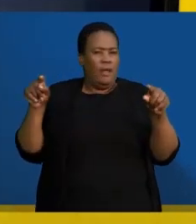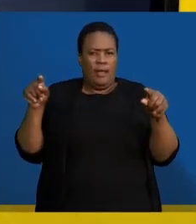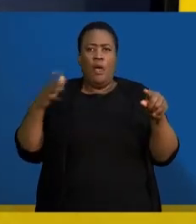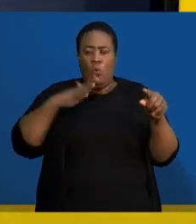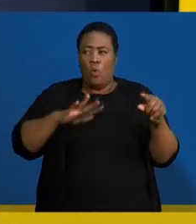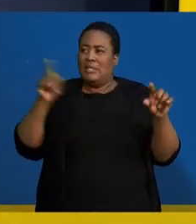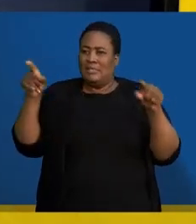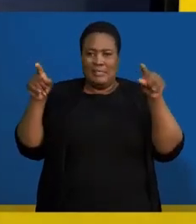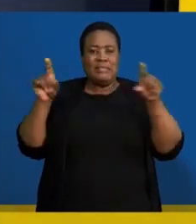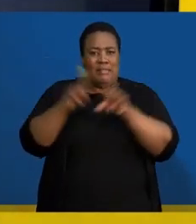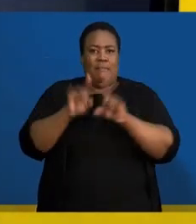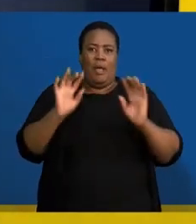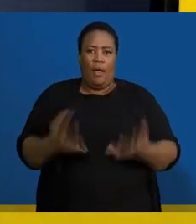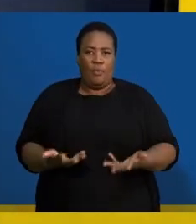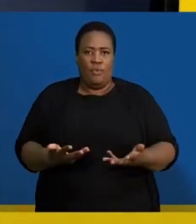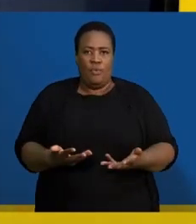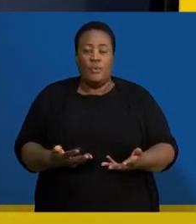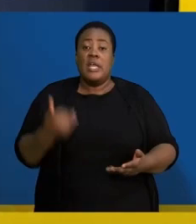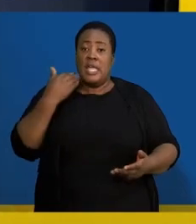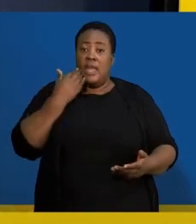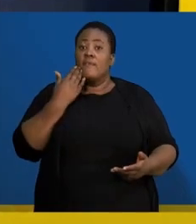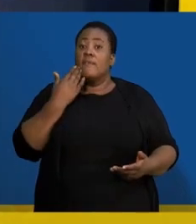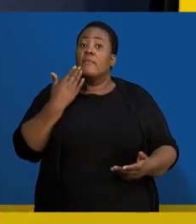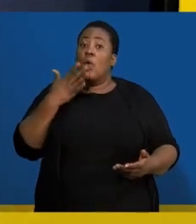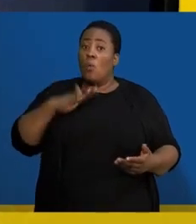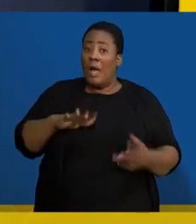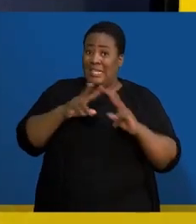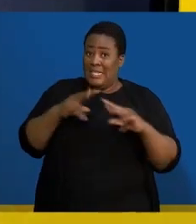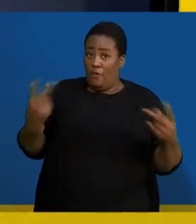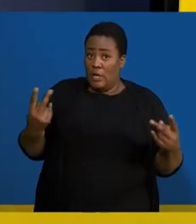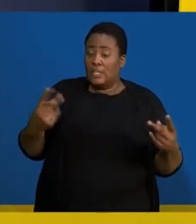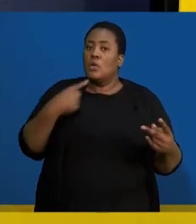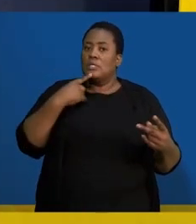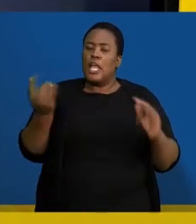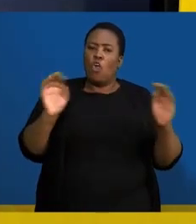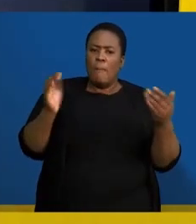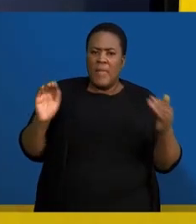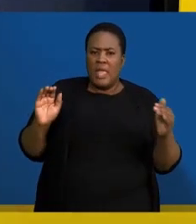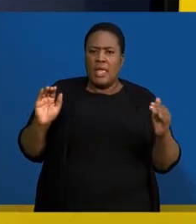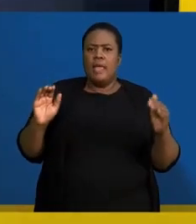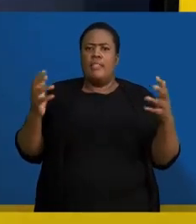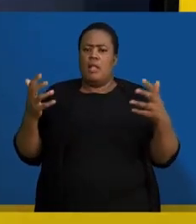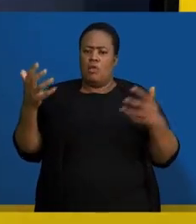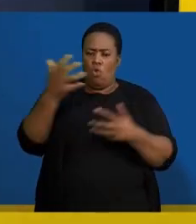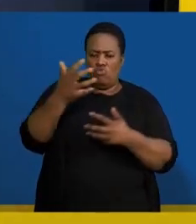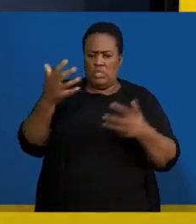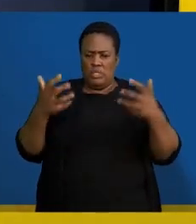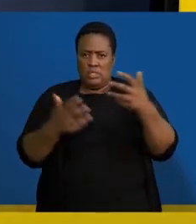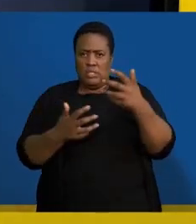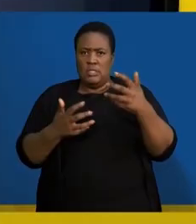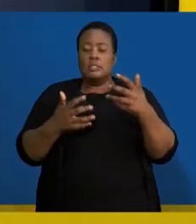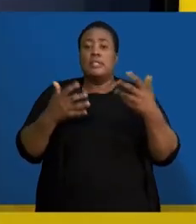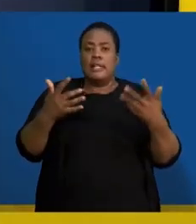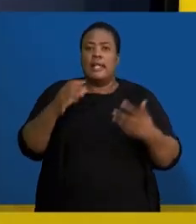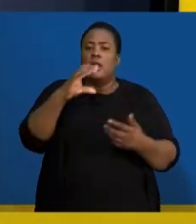asking for differences, they're going to say to you, contrast. Compare and contrast, then you are giving both similarities